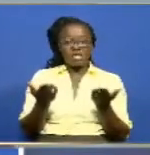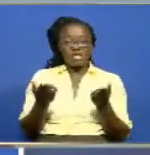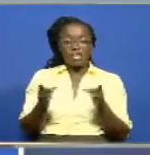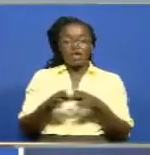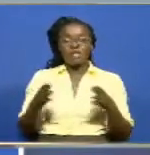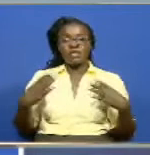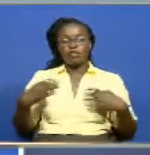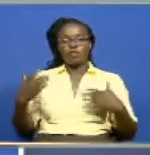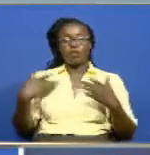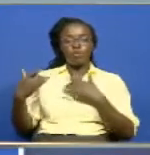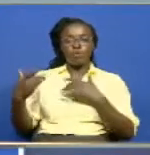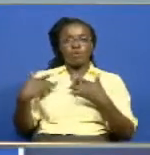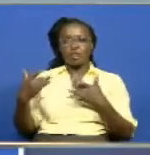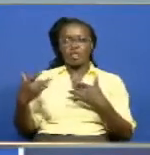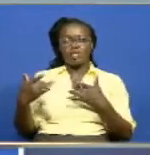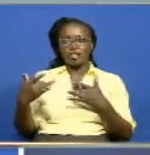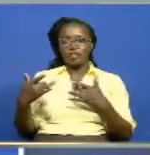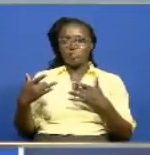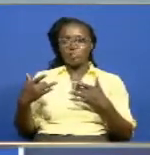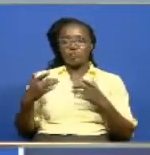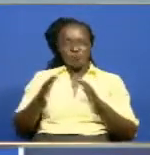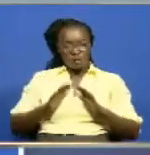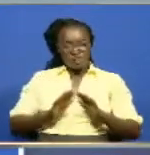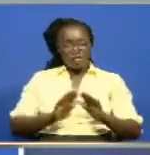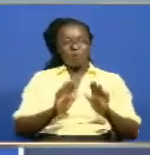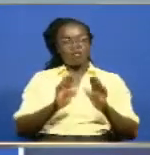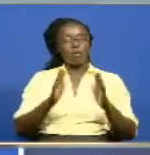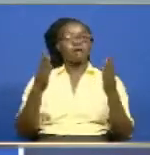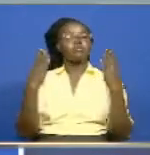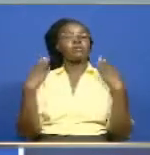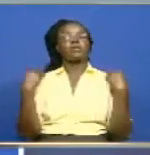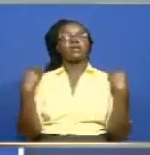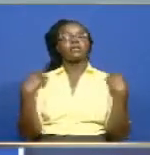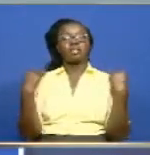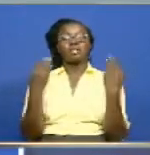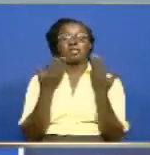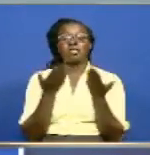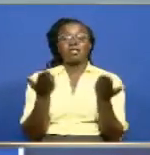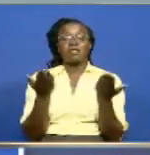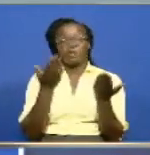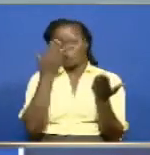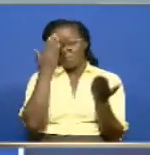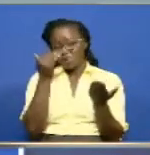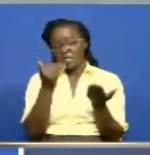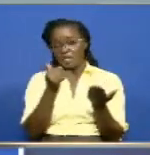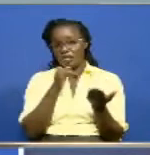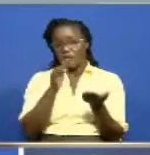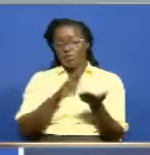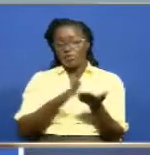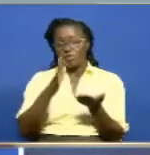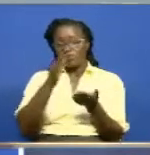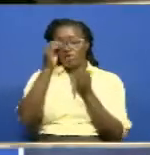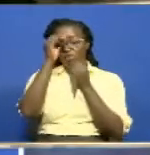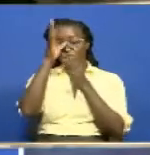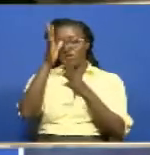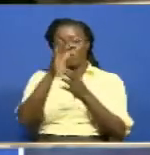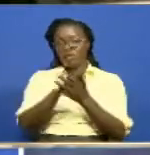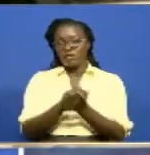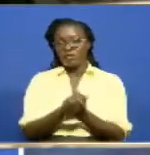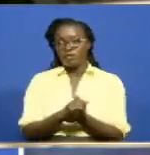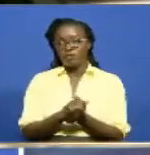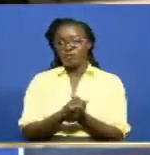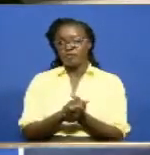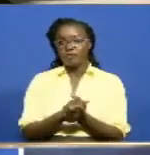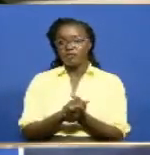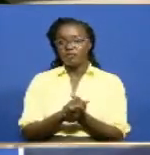who are concerned, let us avoid such practices, because they are not to the glory of God.